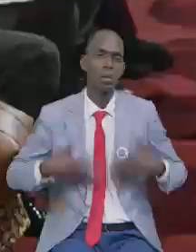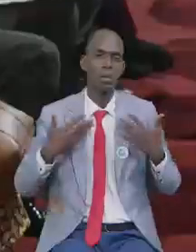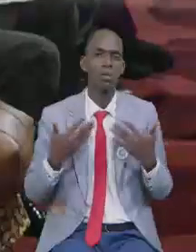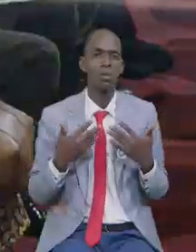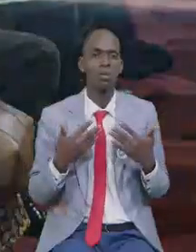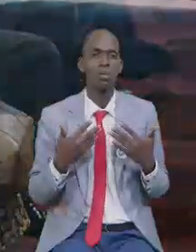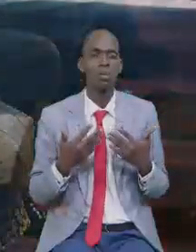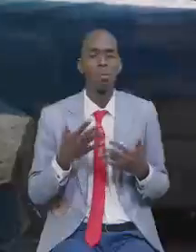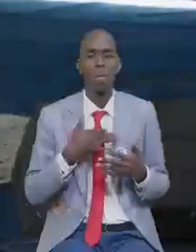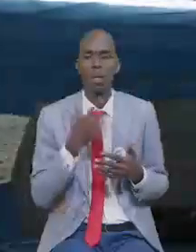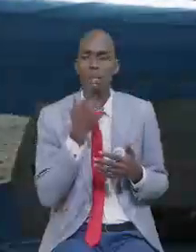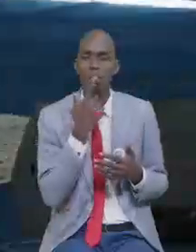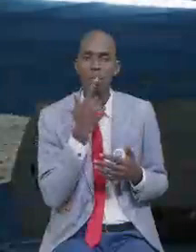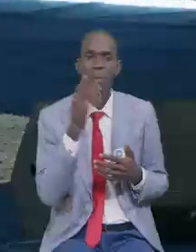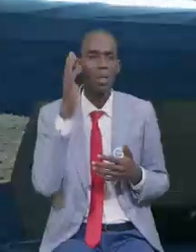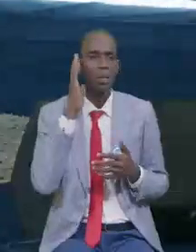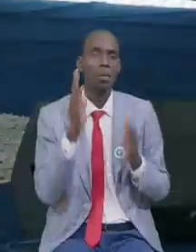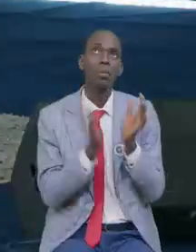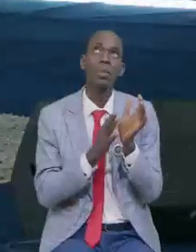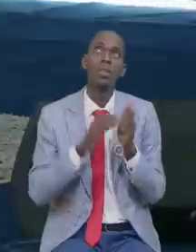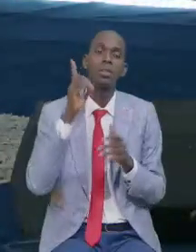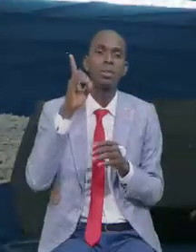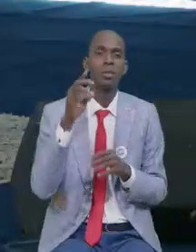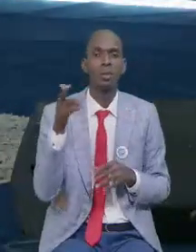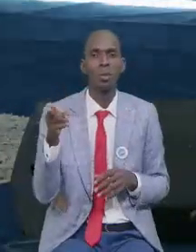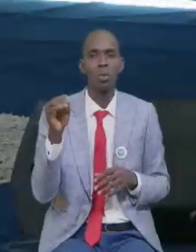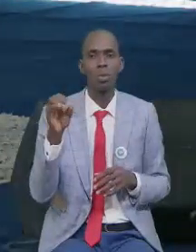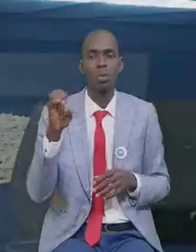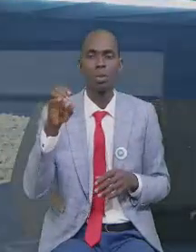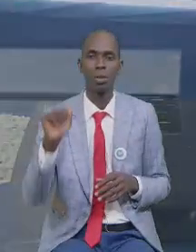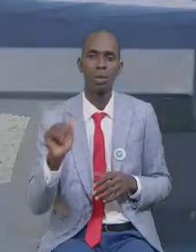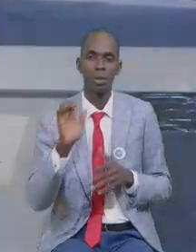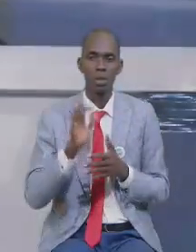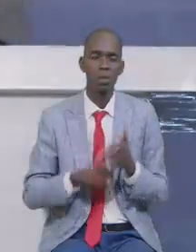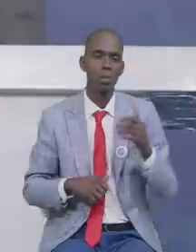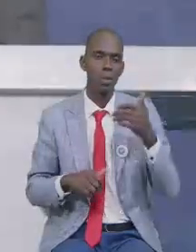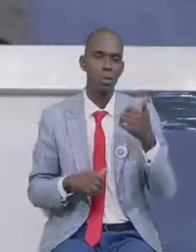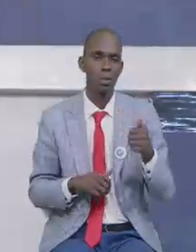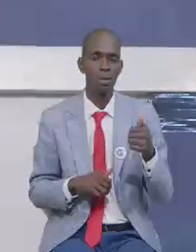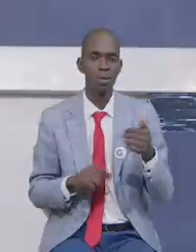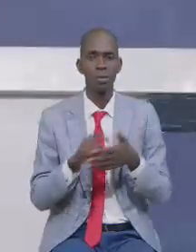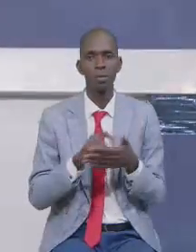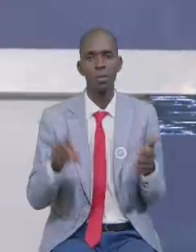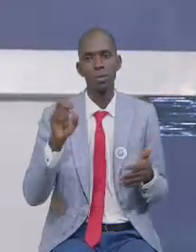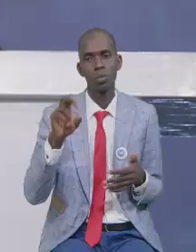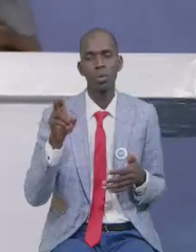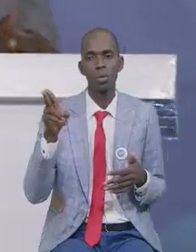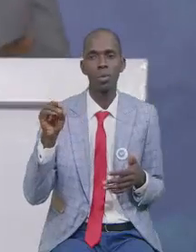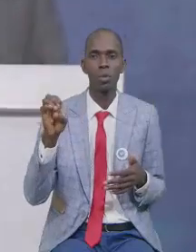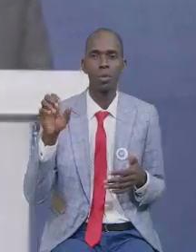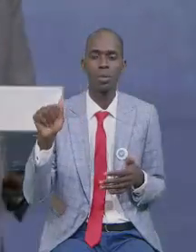lips shall praise thee. Hosea chapter 10, verse 12. In Hosea